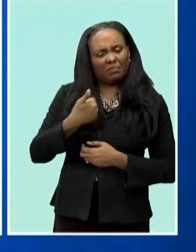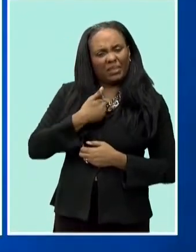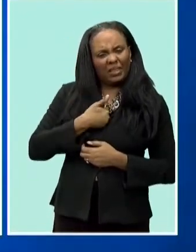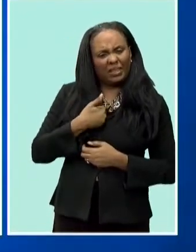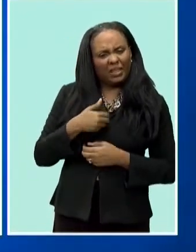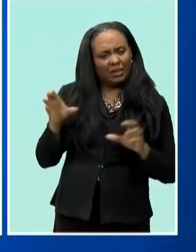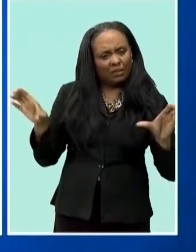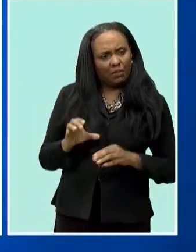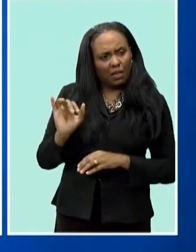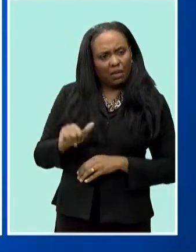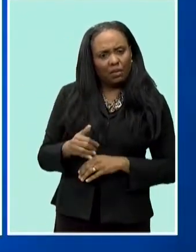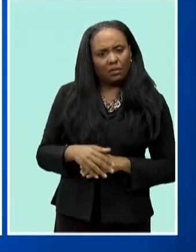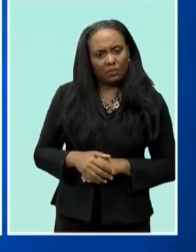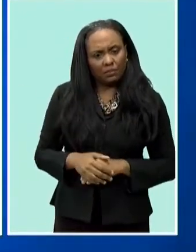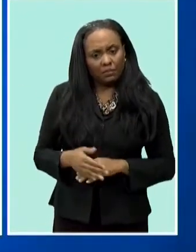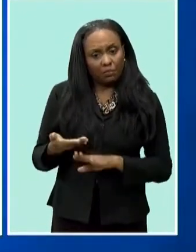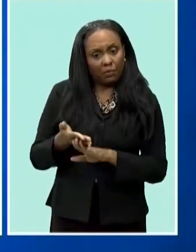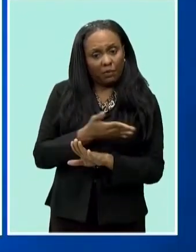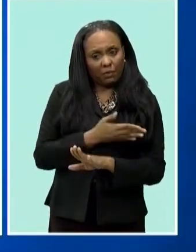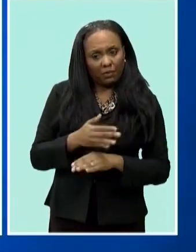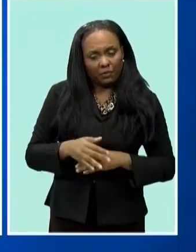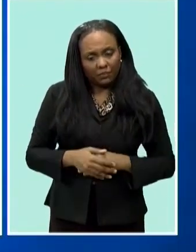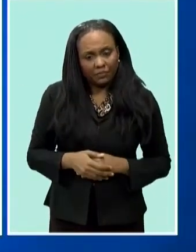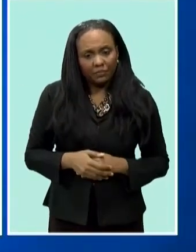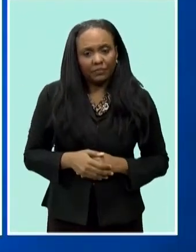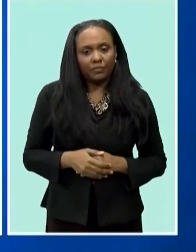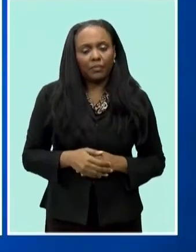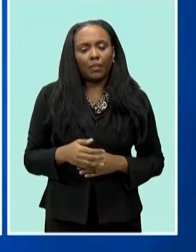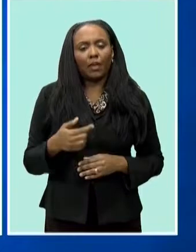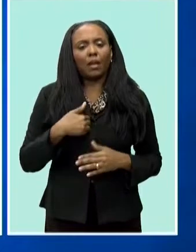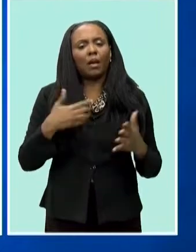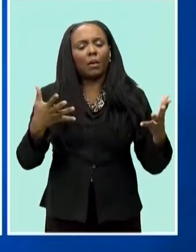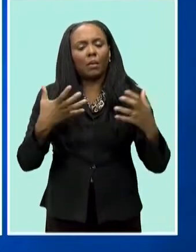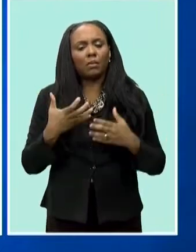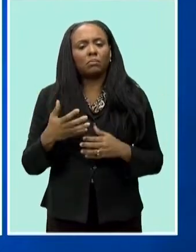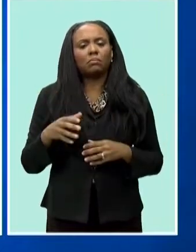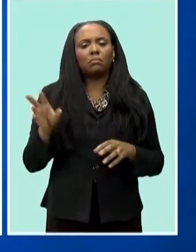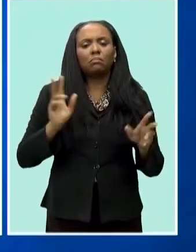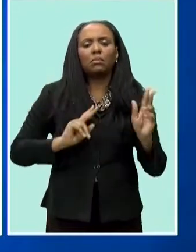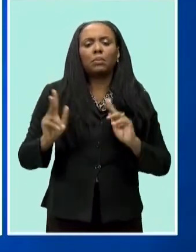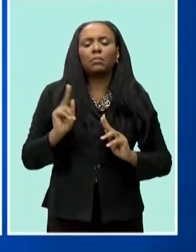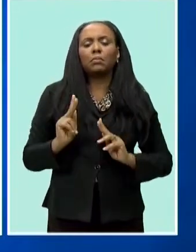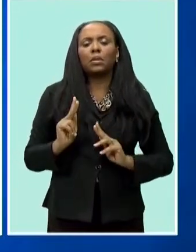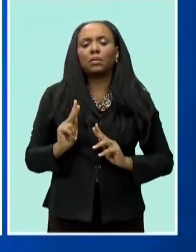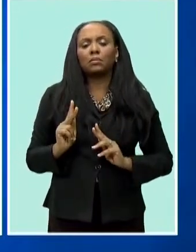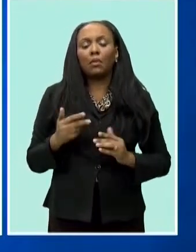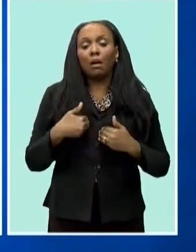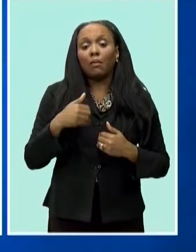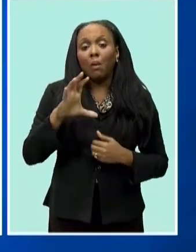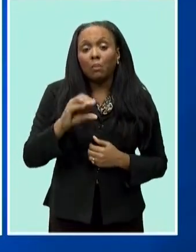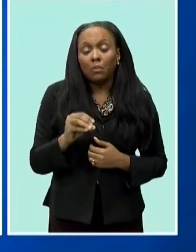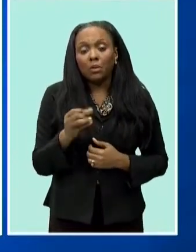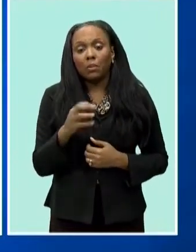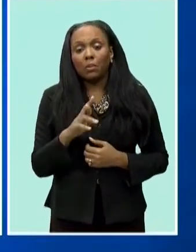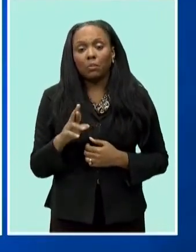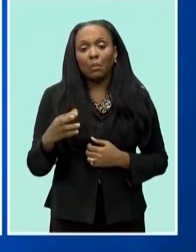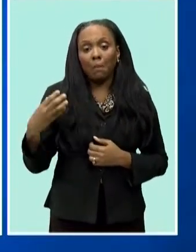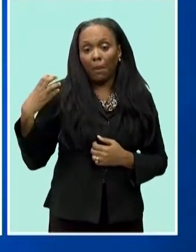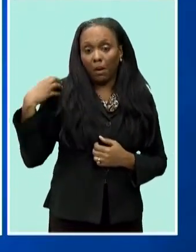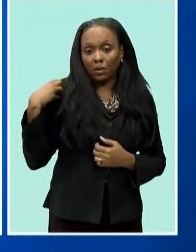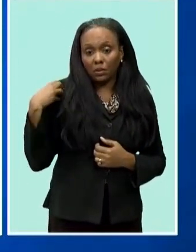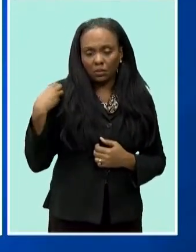myself in a previous life. So I want to appeal to employers to first